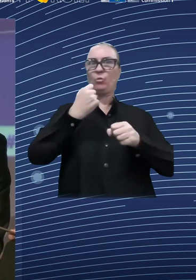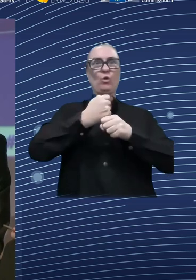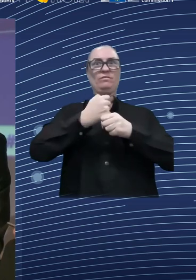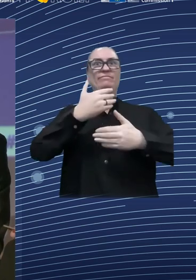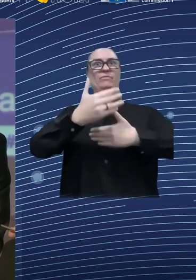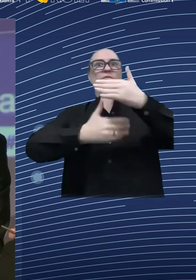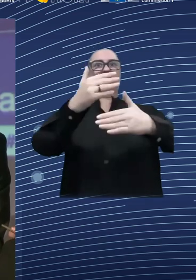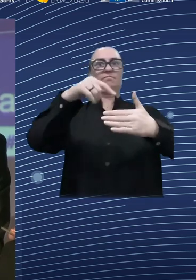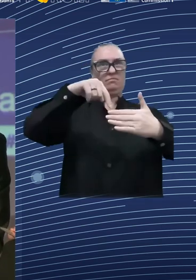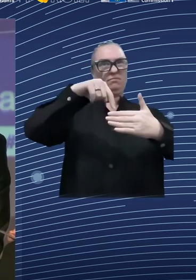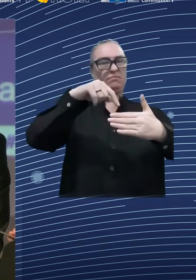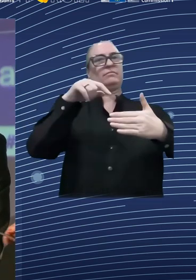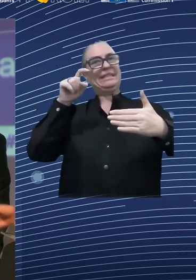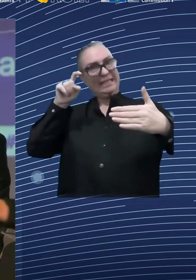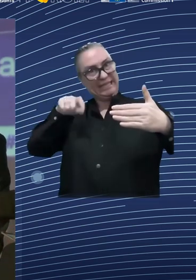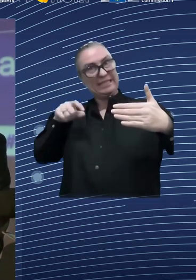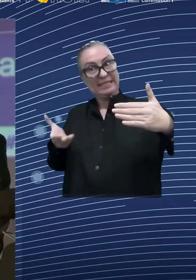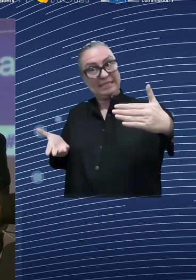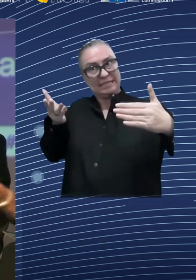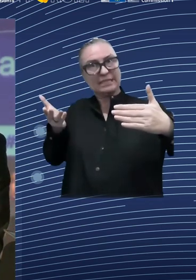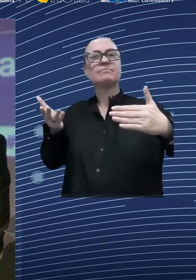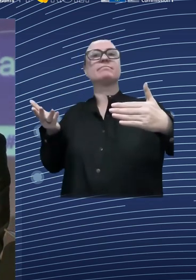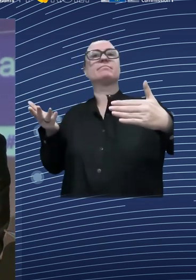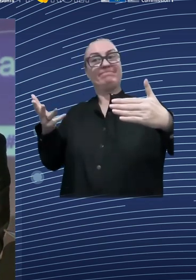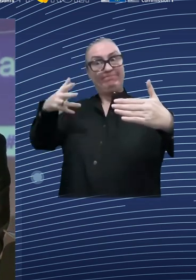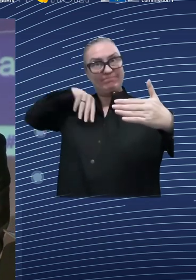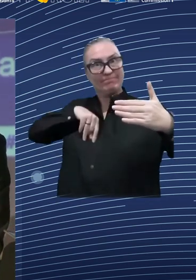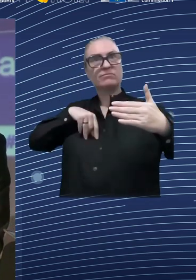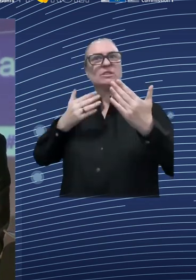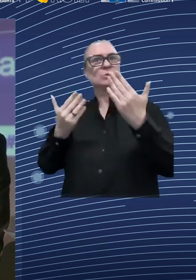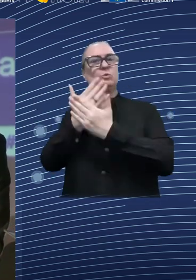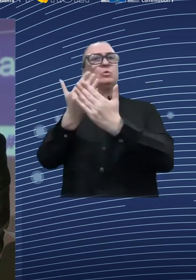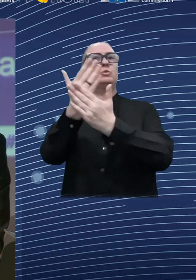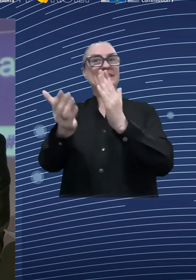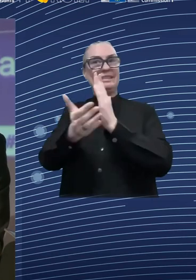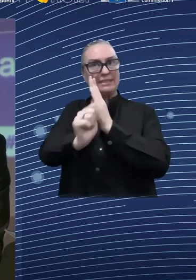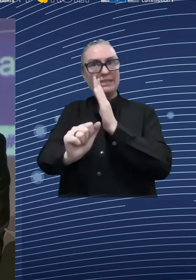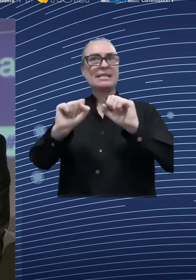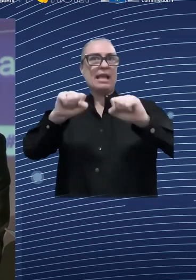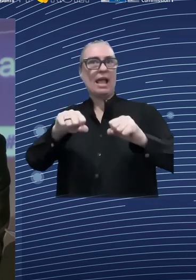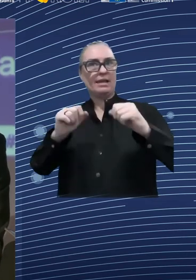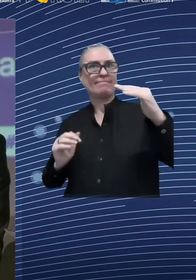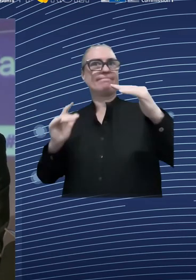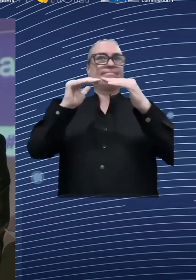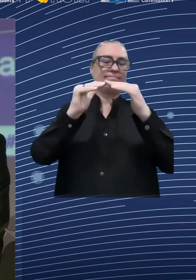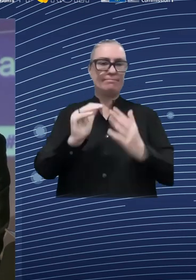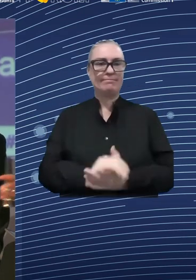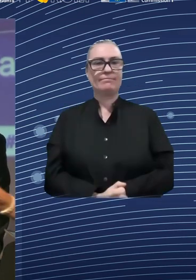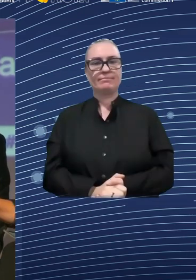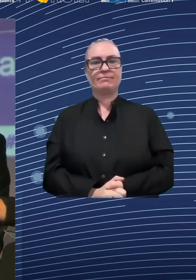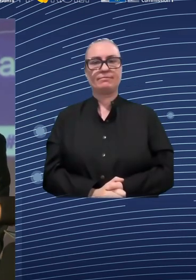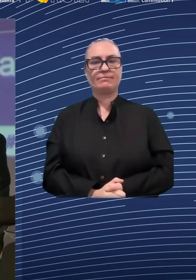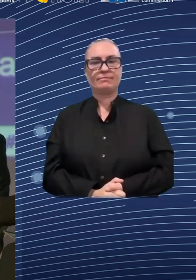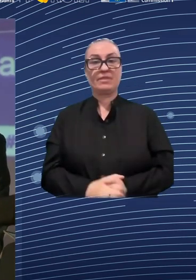Here. I have actually two hats with me also today. The first is I am